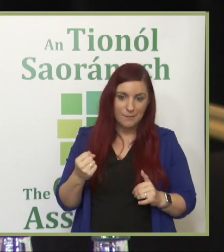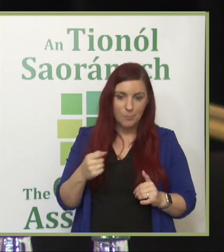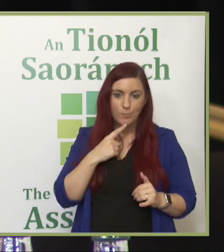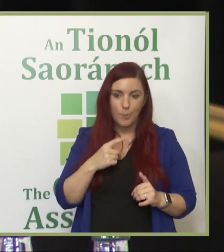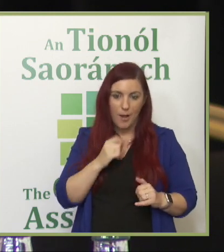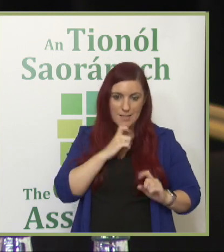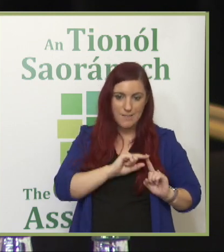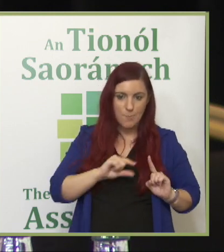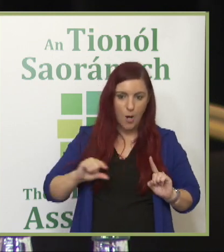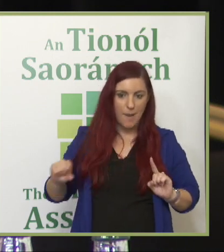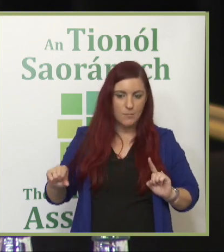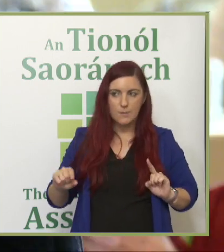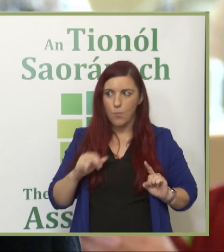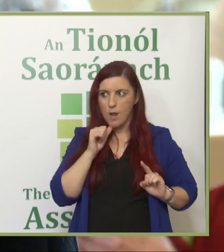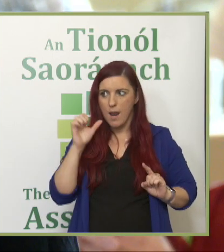in relation to searches.